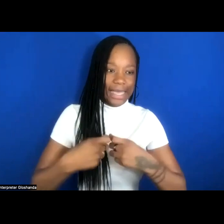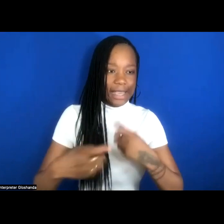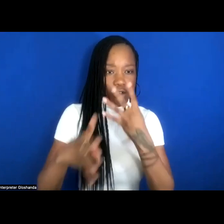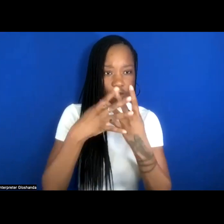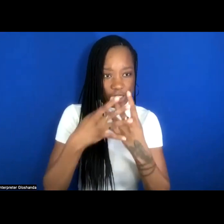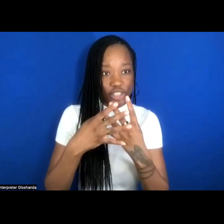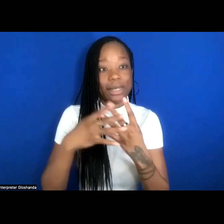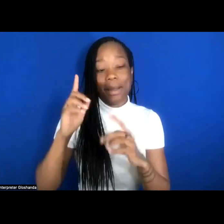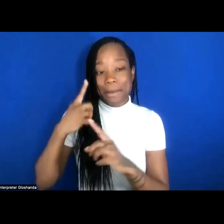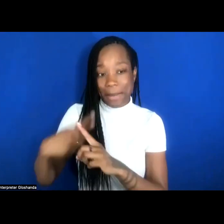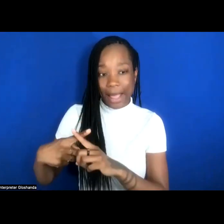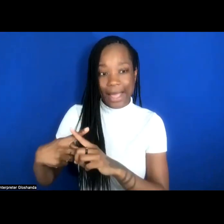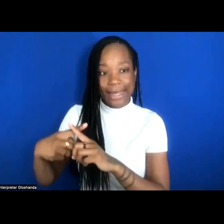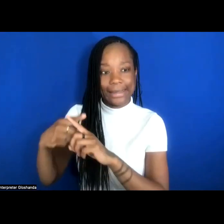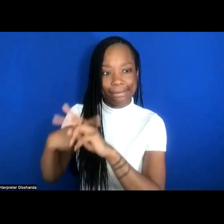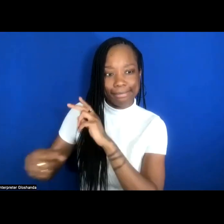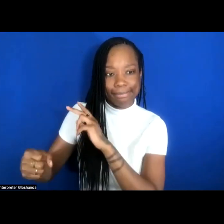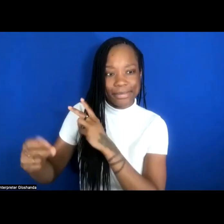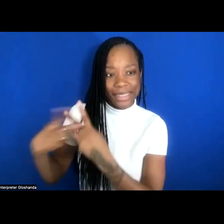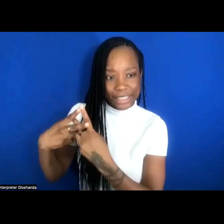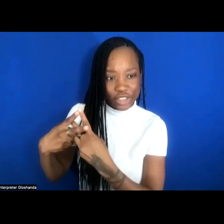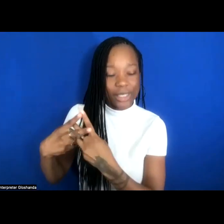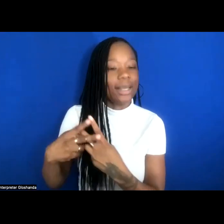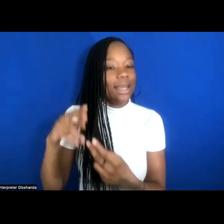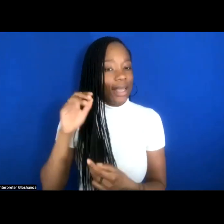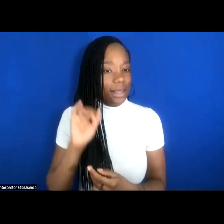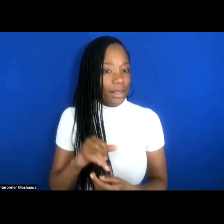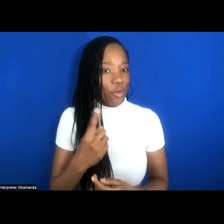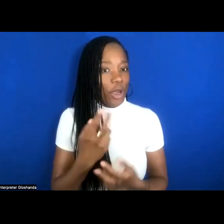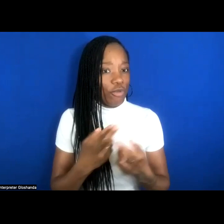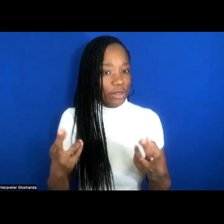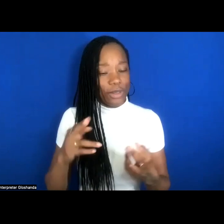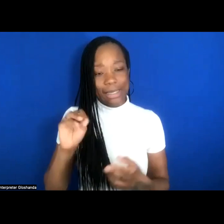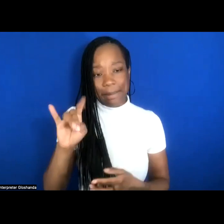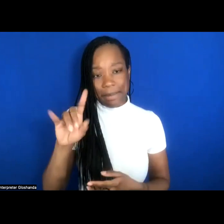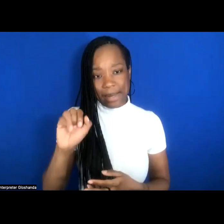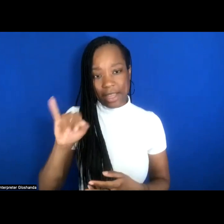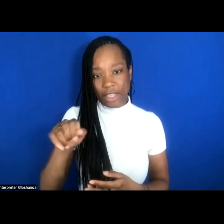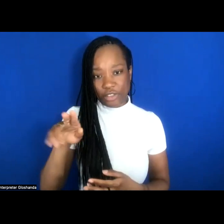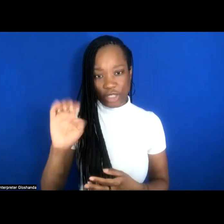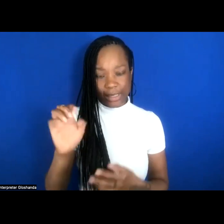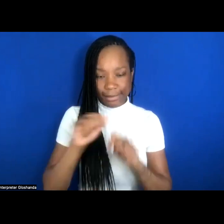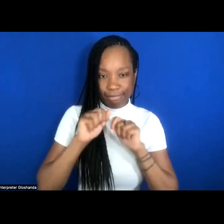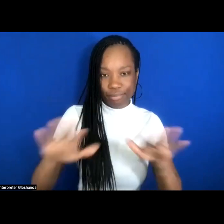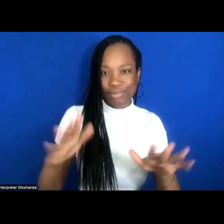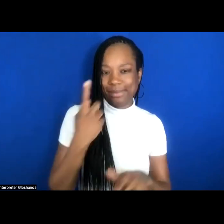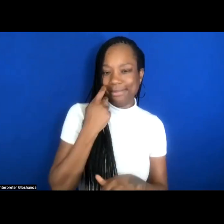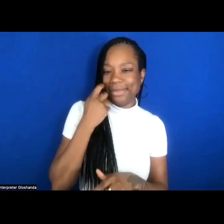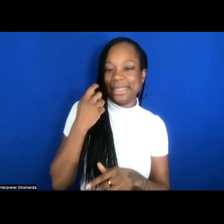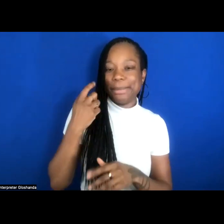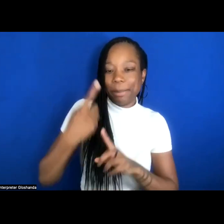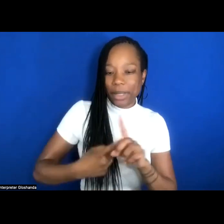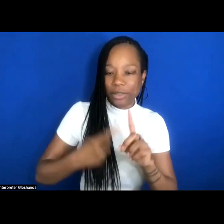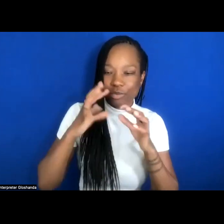and detention. And a resource that Media Justice has put forth in the last few months is actually related